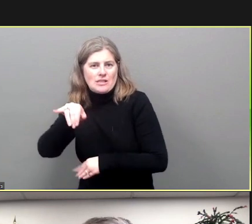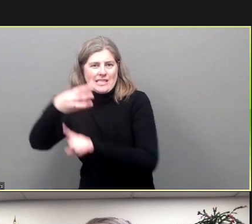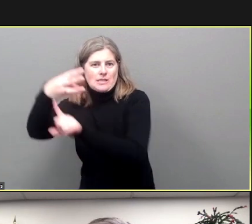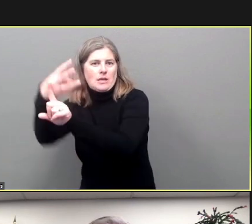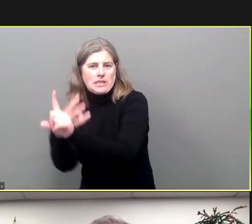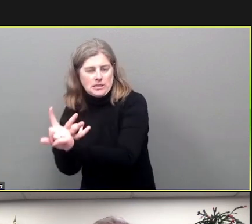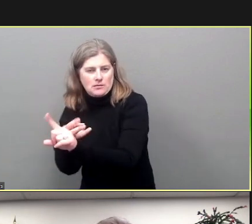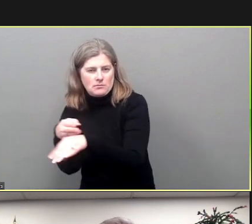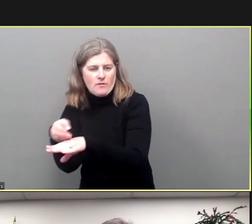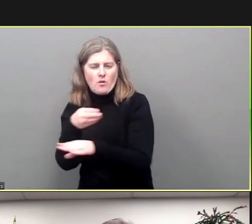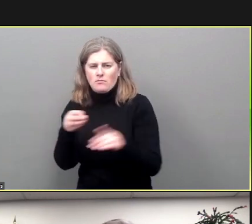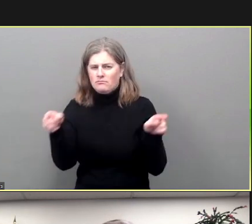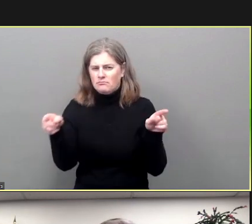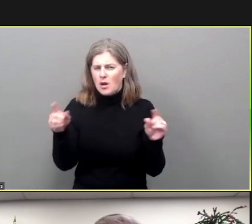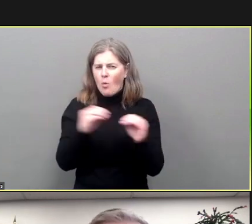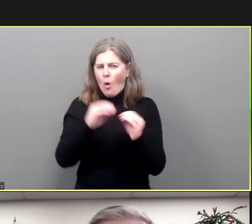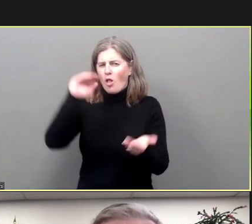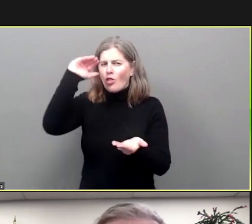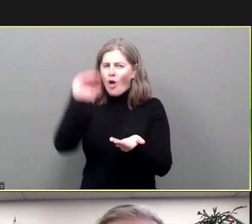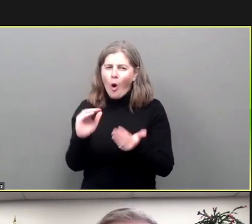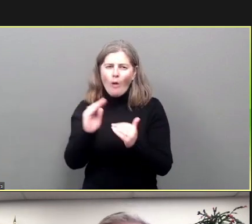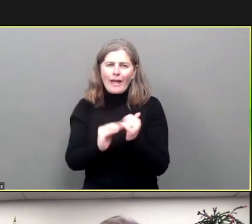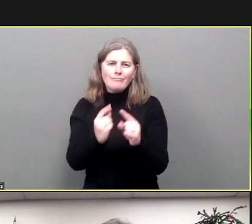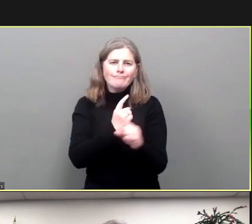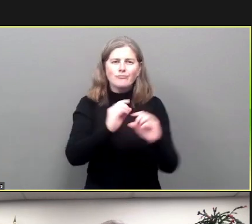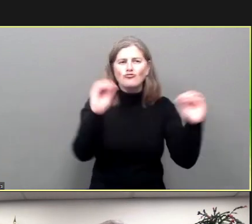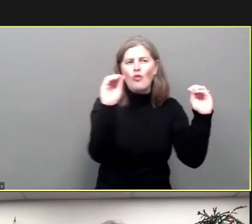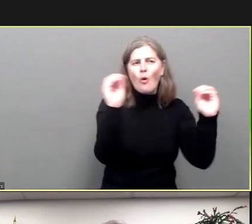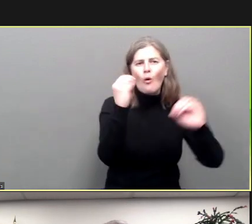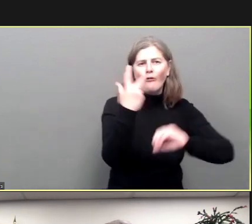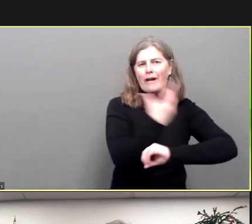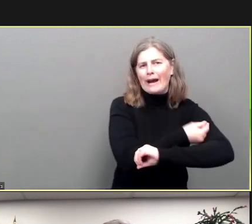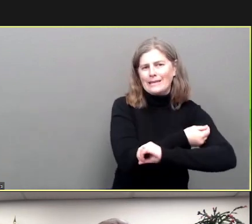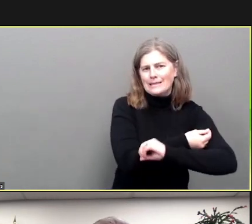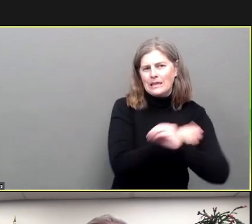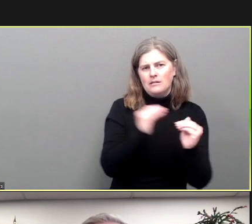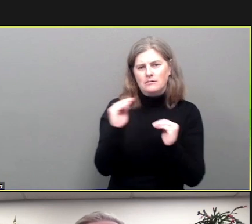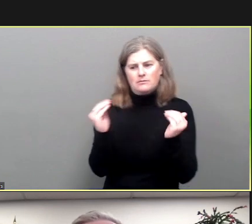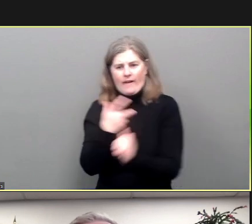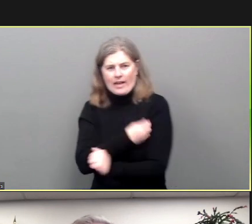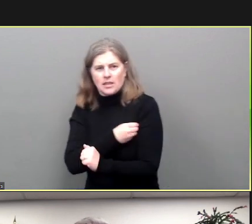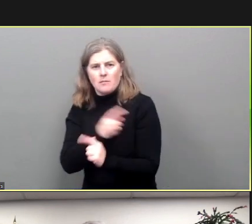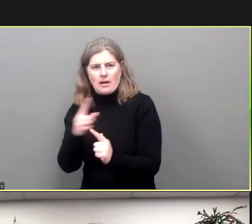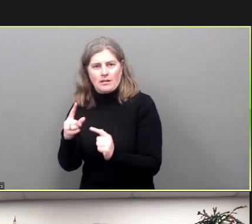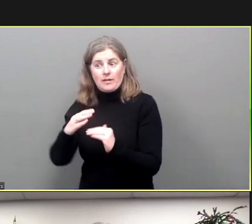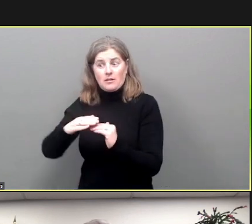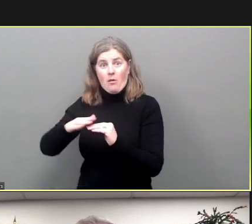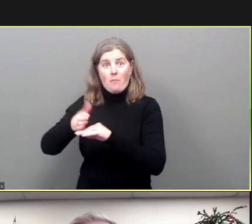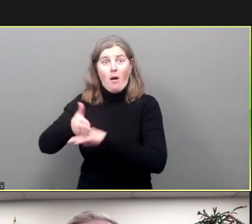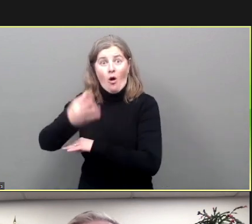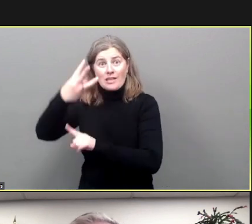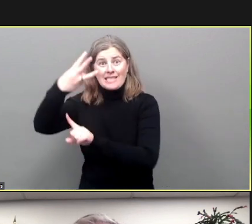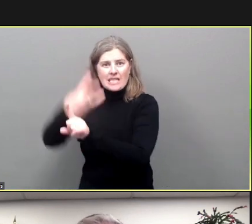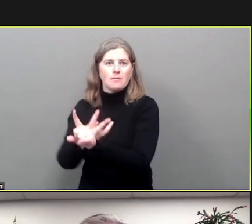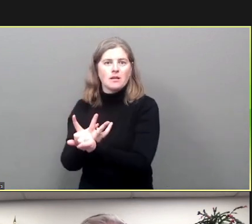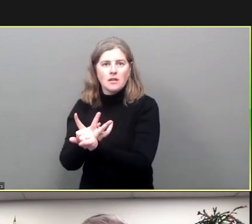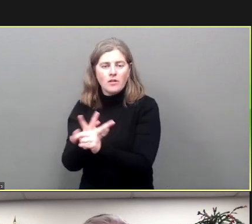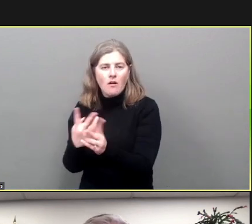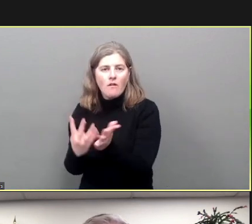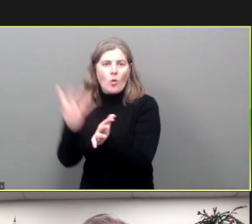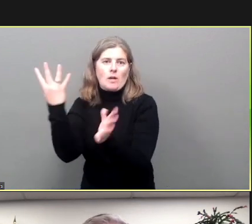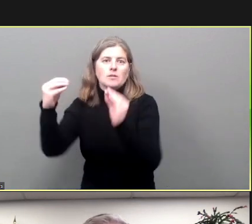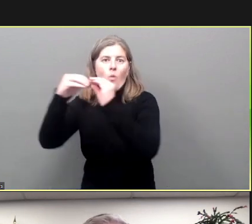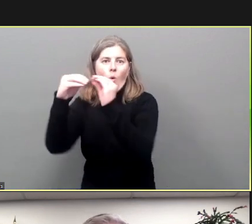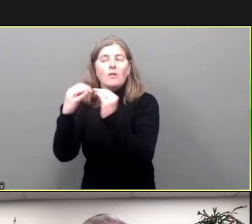those are much, much, much lower than your risk of getting COVID if you're unvaccinated. And so as you can see from